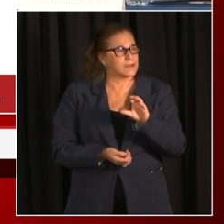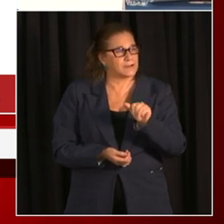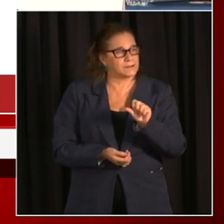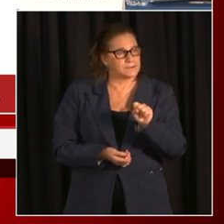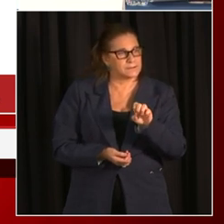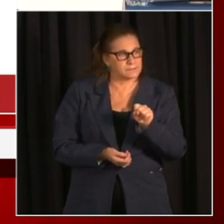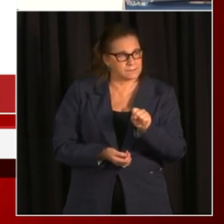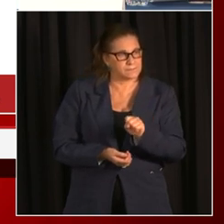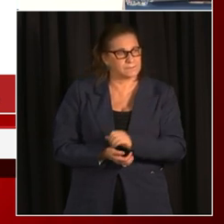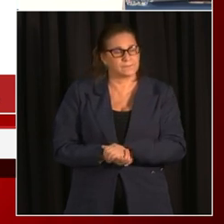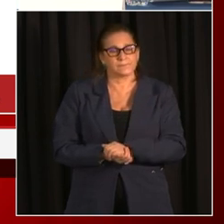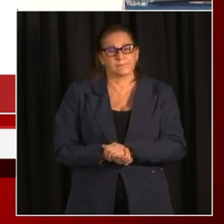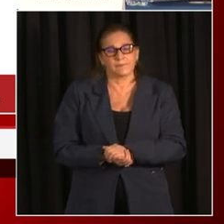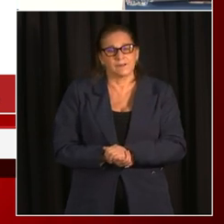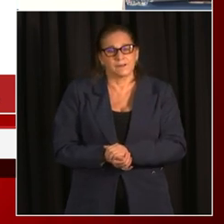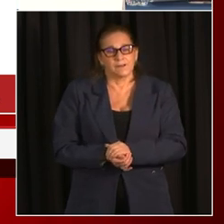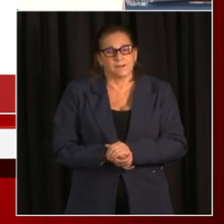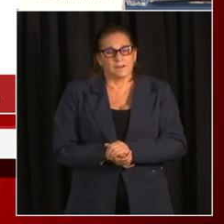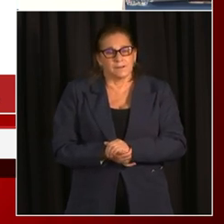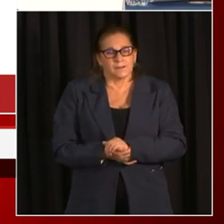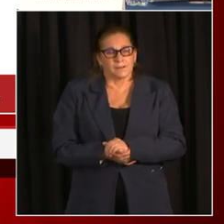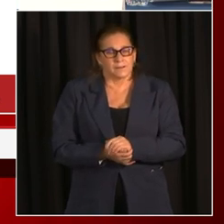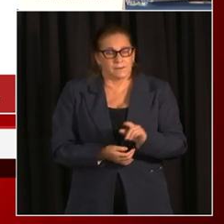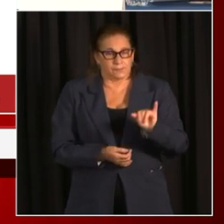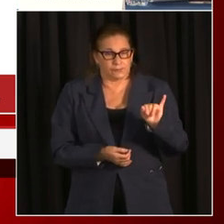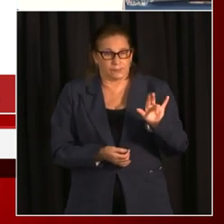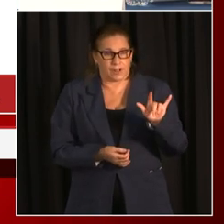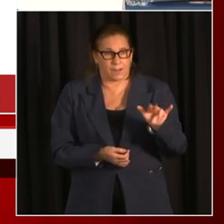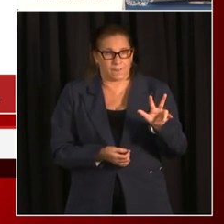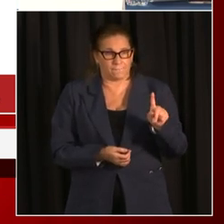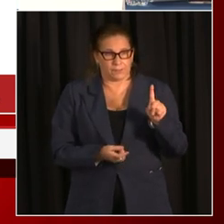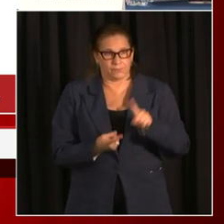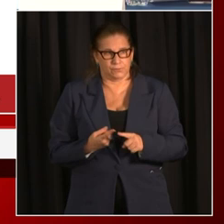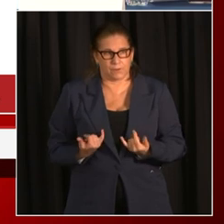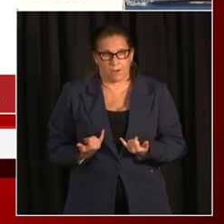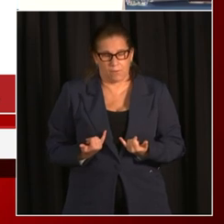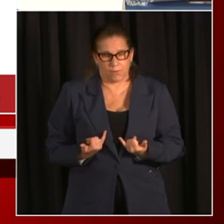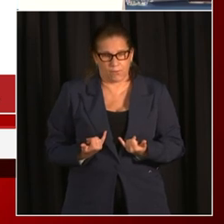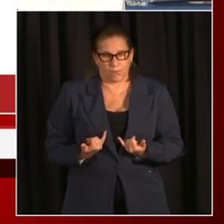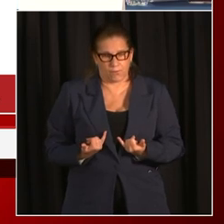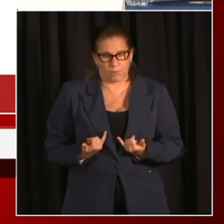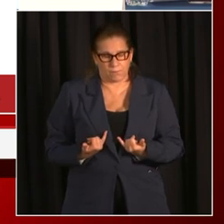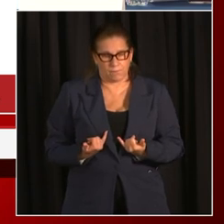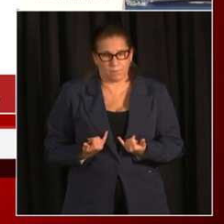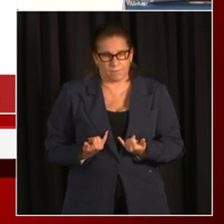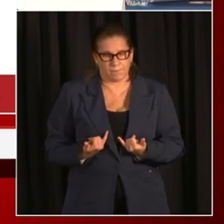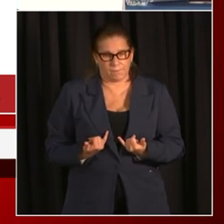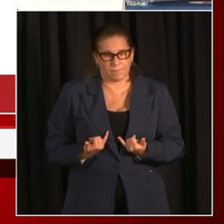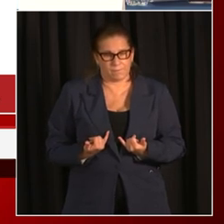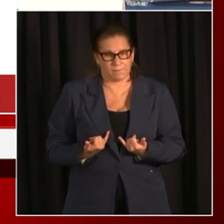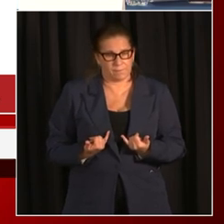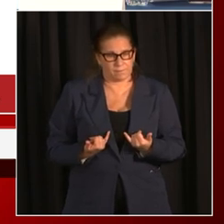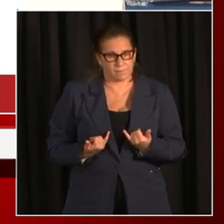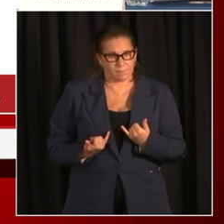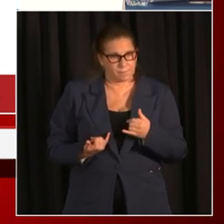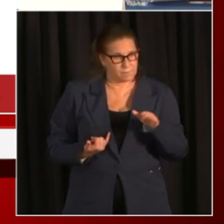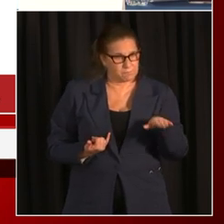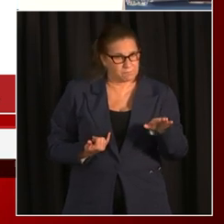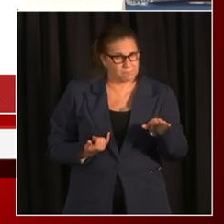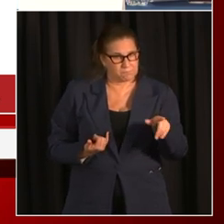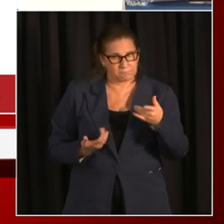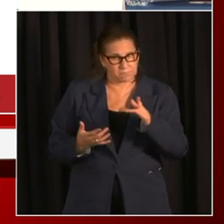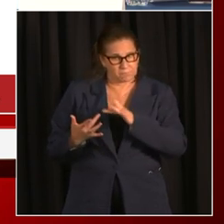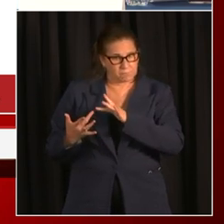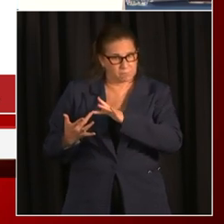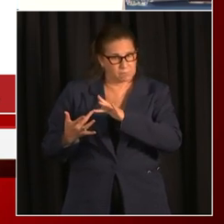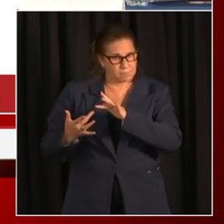contacts, in cases of 711 cases who answered the question about whether they had contact with a person